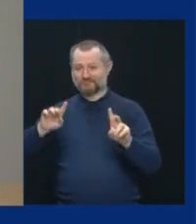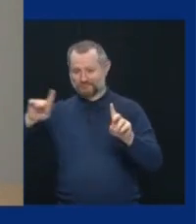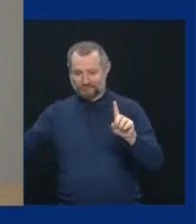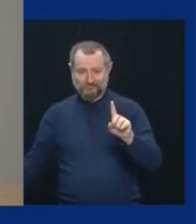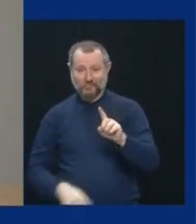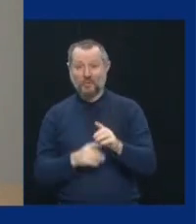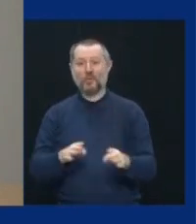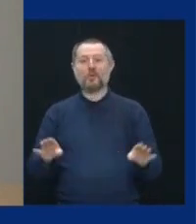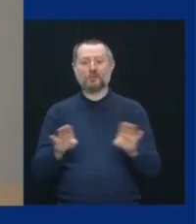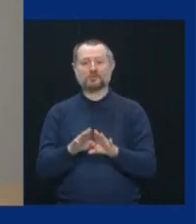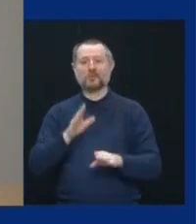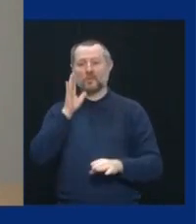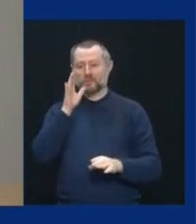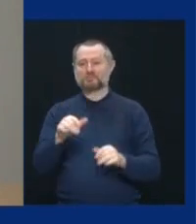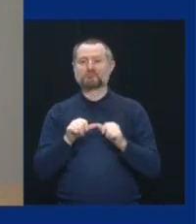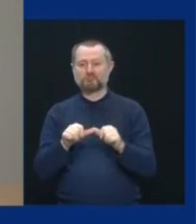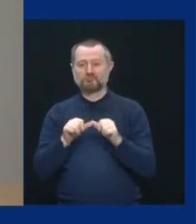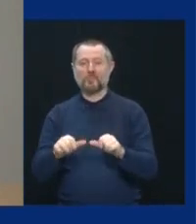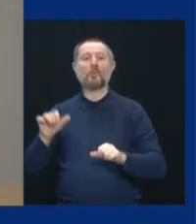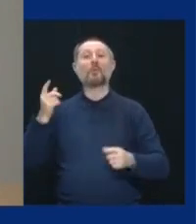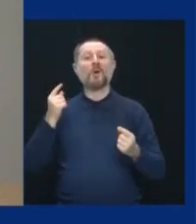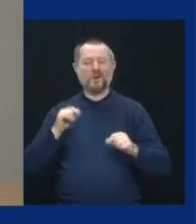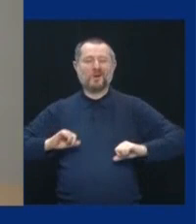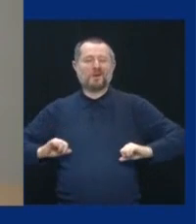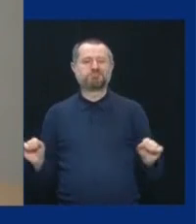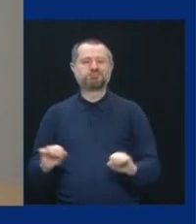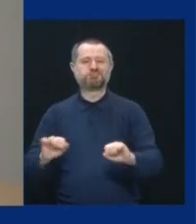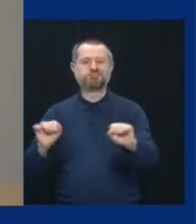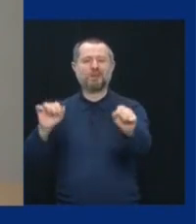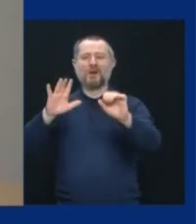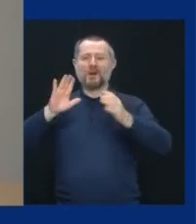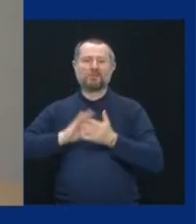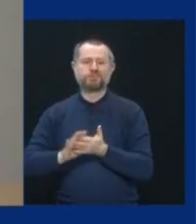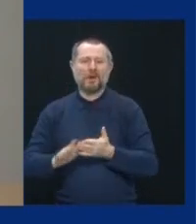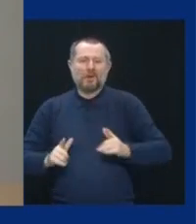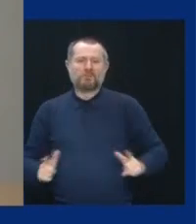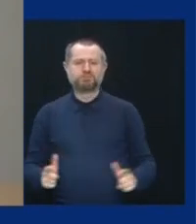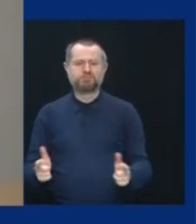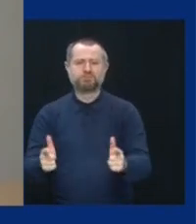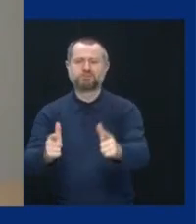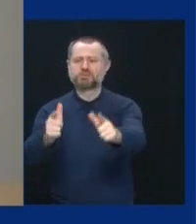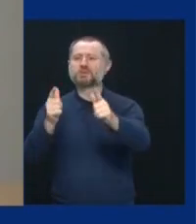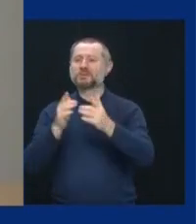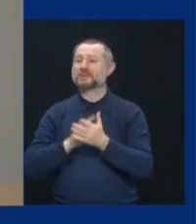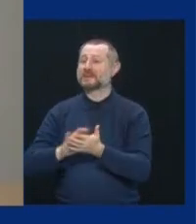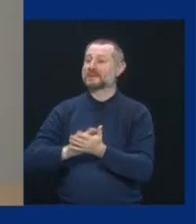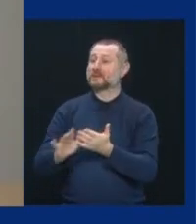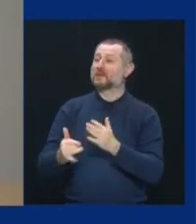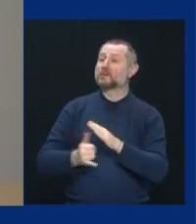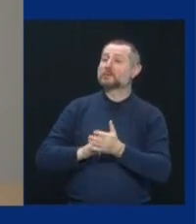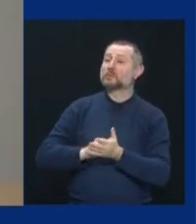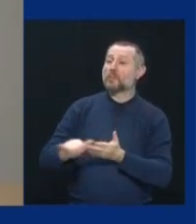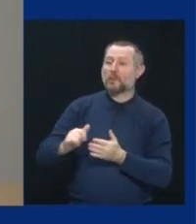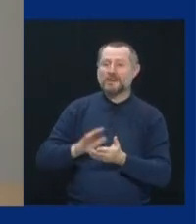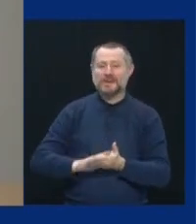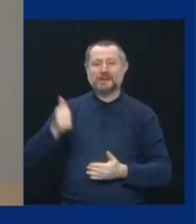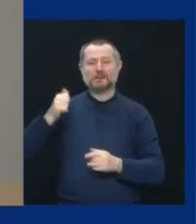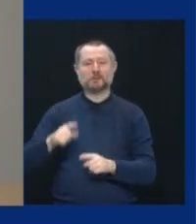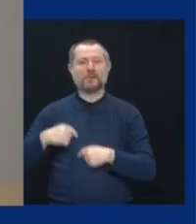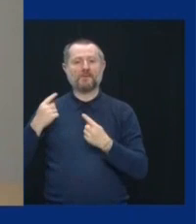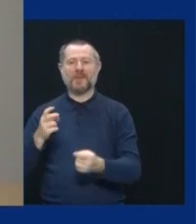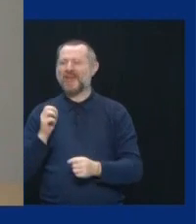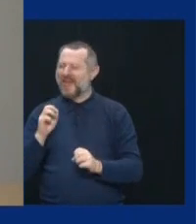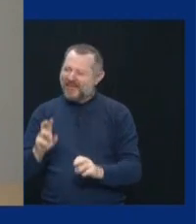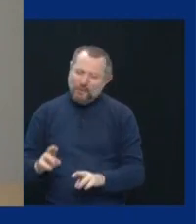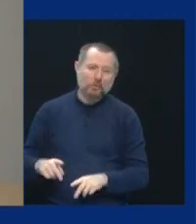to continue our enhanced disinfecting regime, which has led the subways to be the cleanest they've ever been. We will never